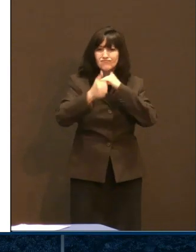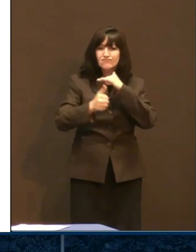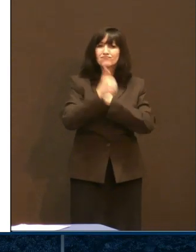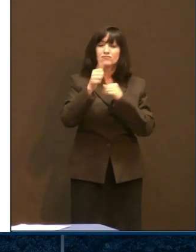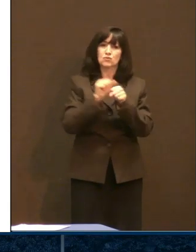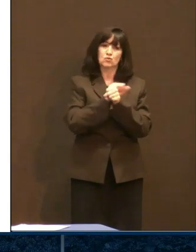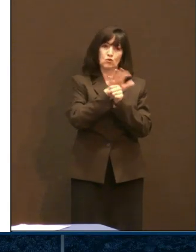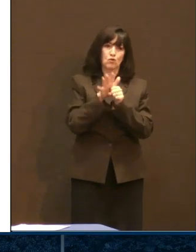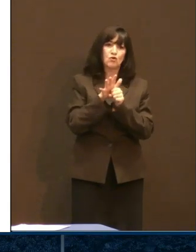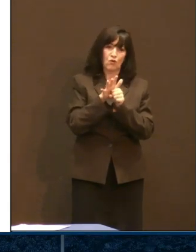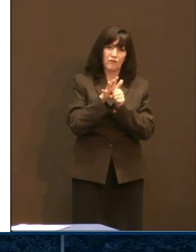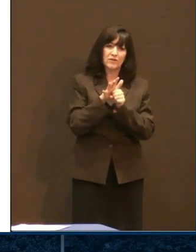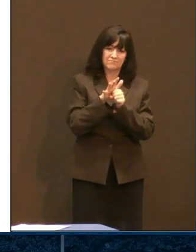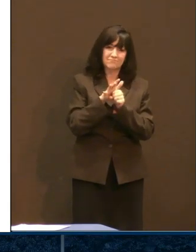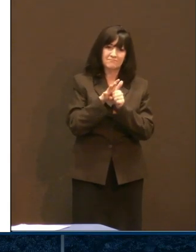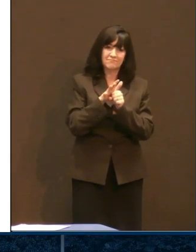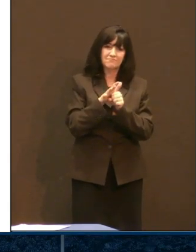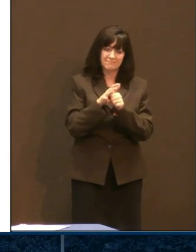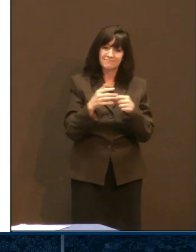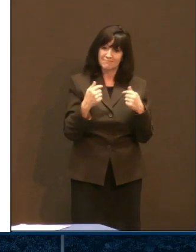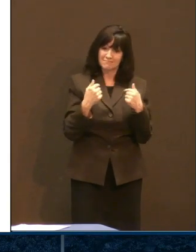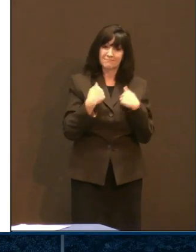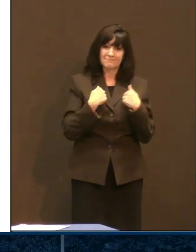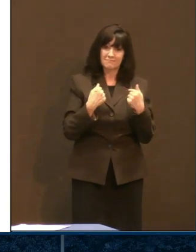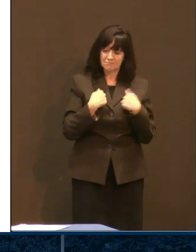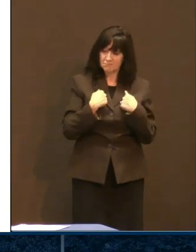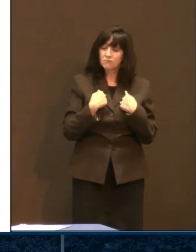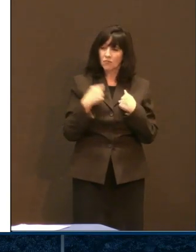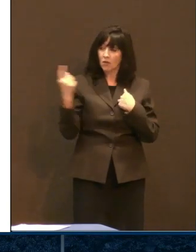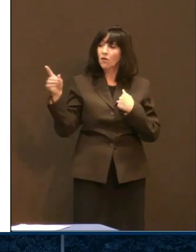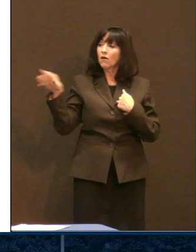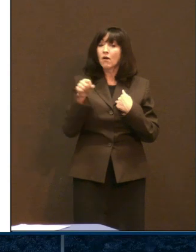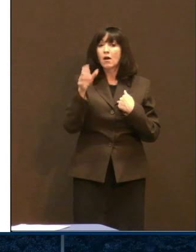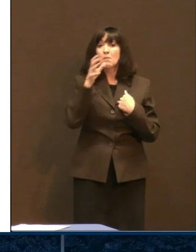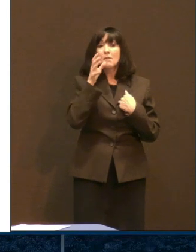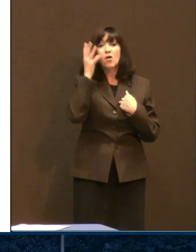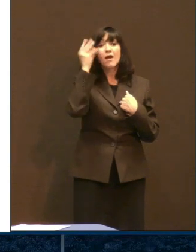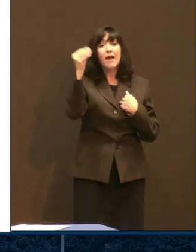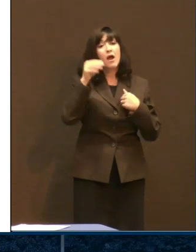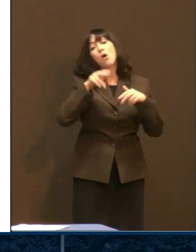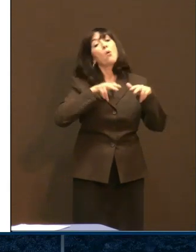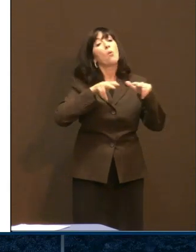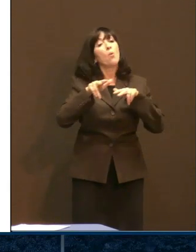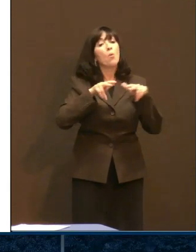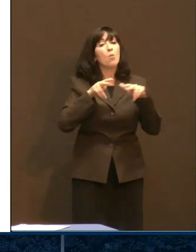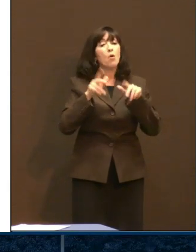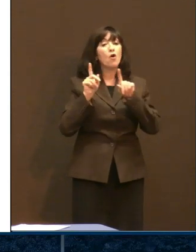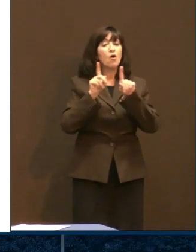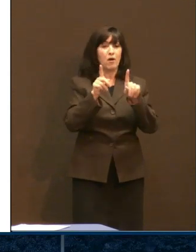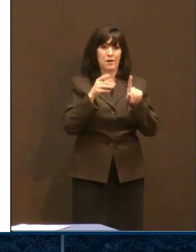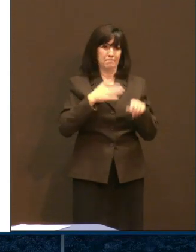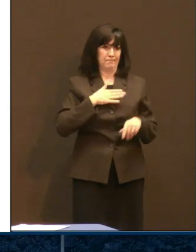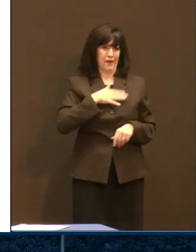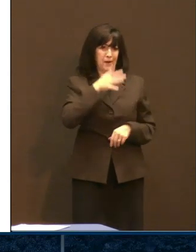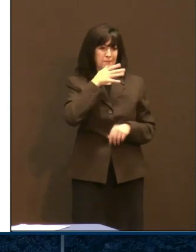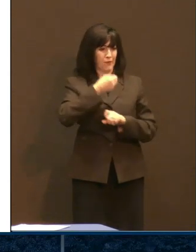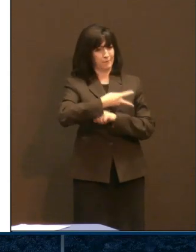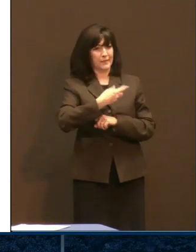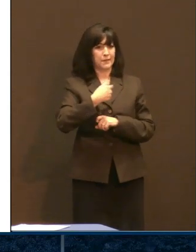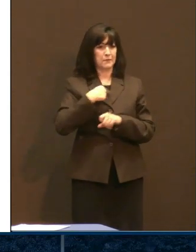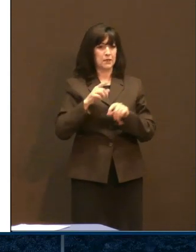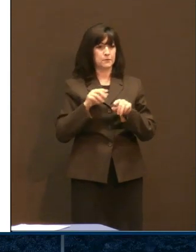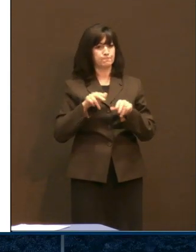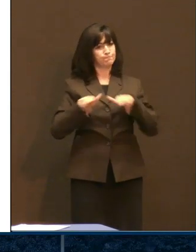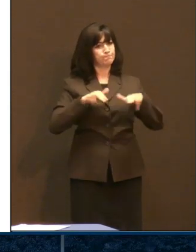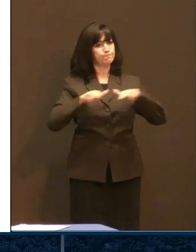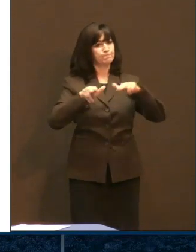I've been taking my mom out on walks. She walks about 10 yards ahead of me down the street, and